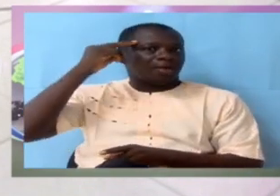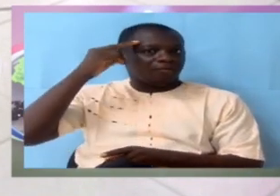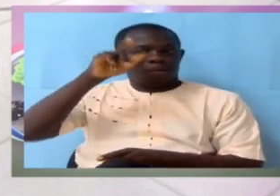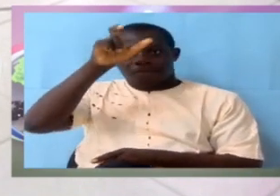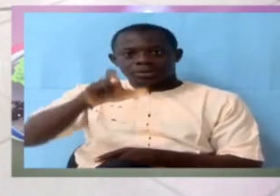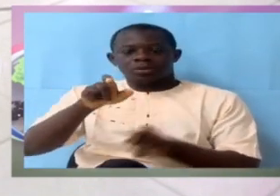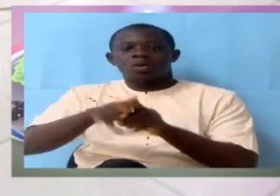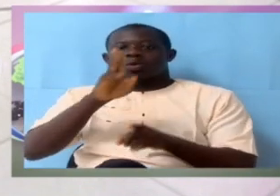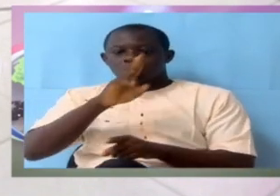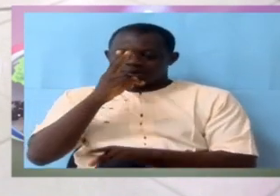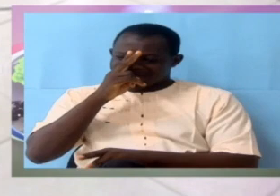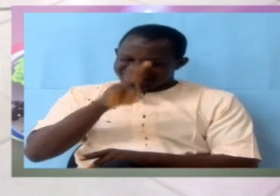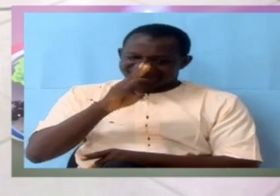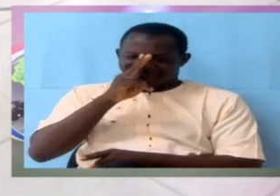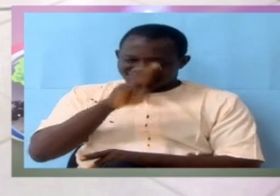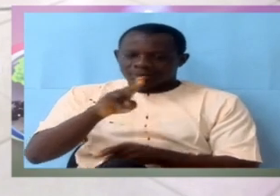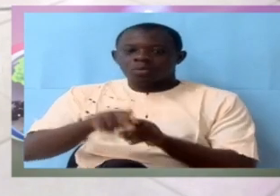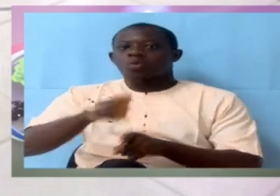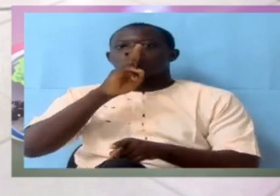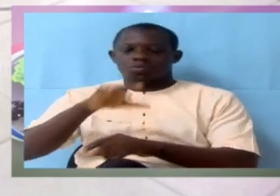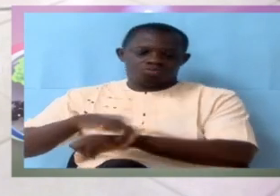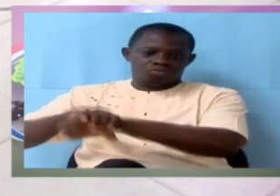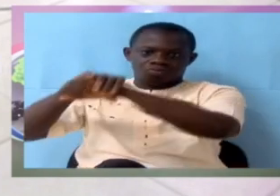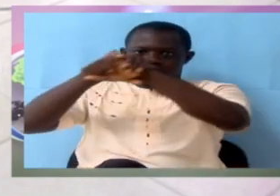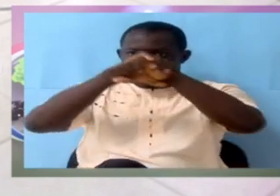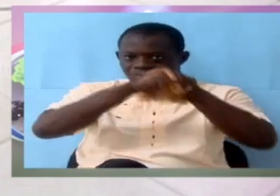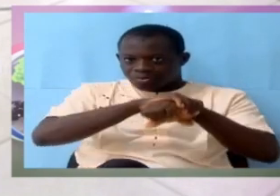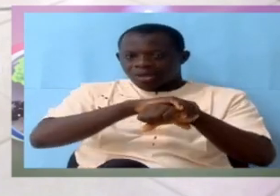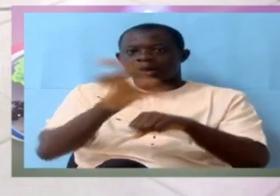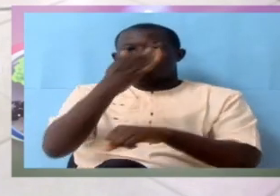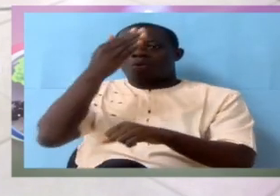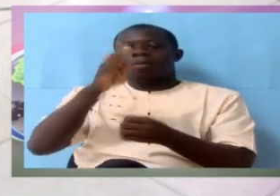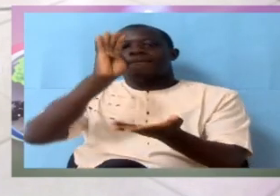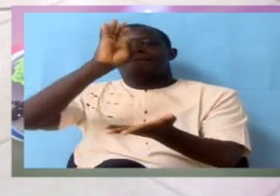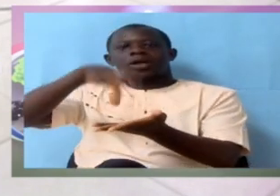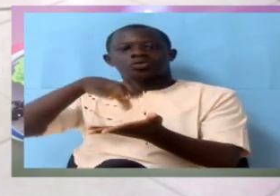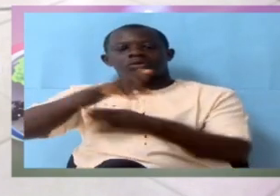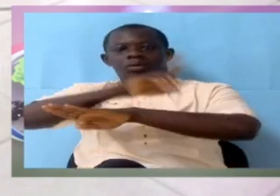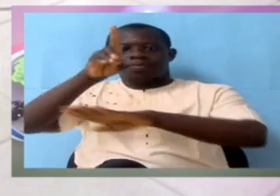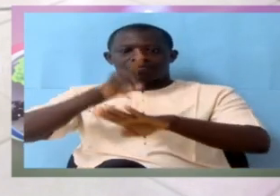took action. He was the person who took me up and took me to Banjul.